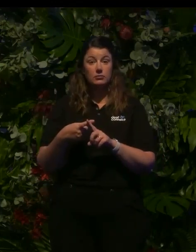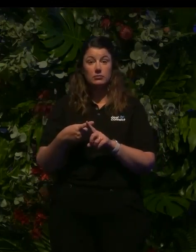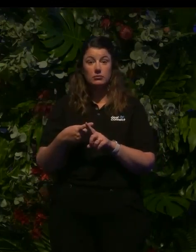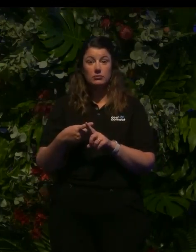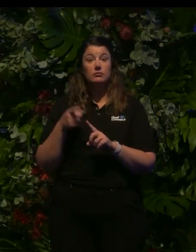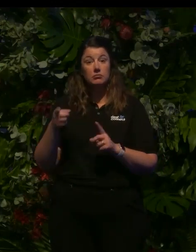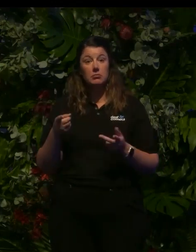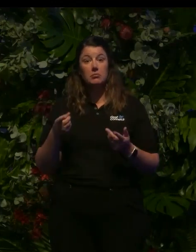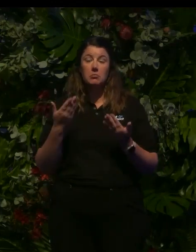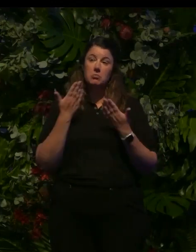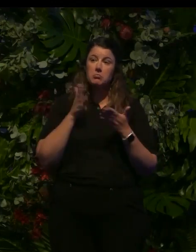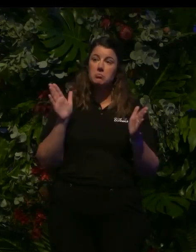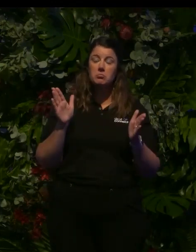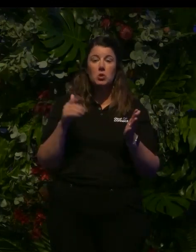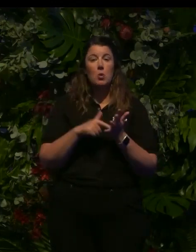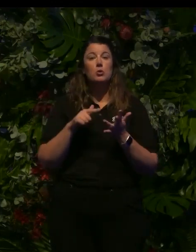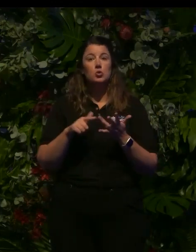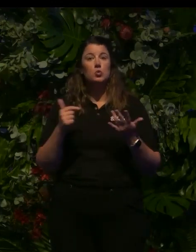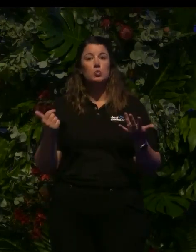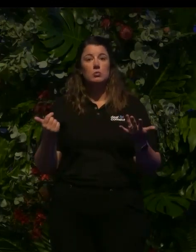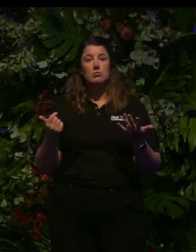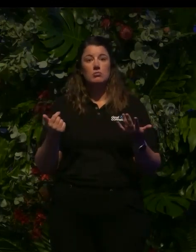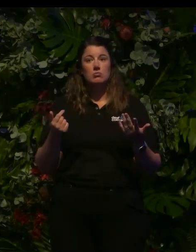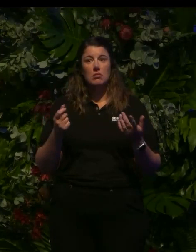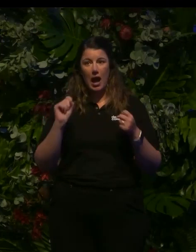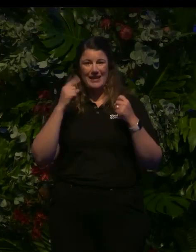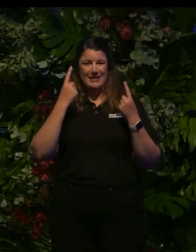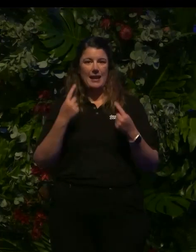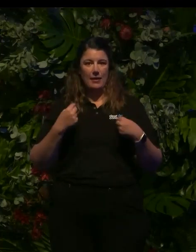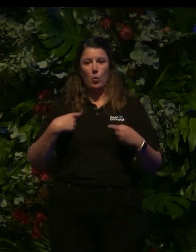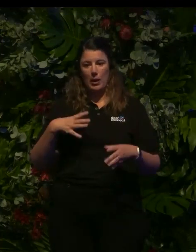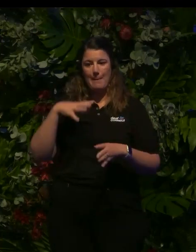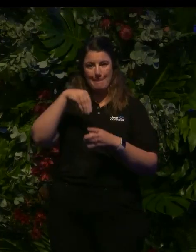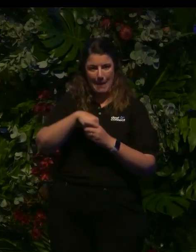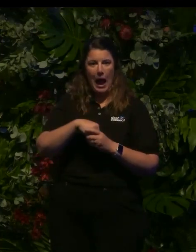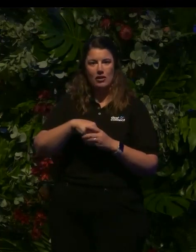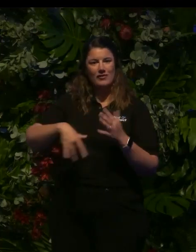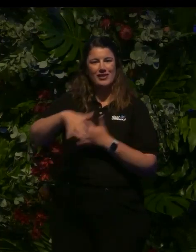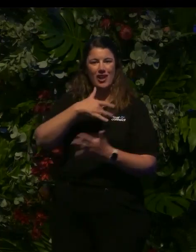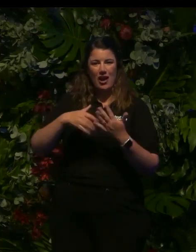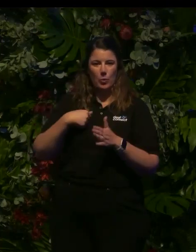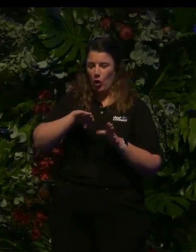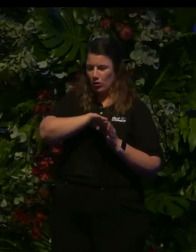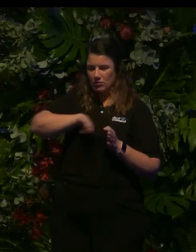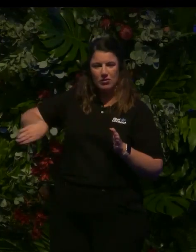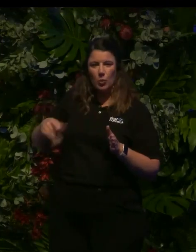were prepared themselves and open enough to do understand that we are part of the society. And if